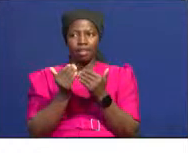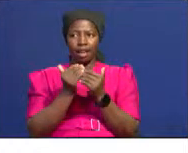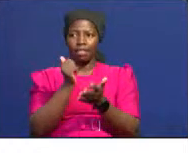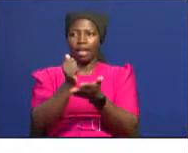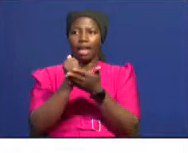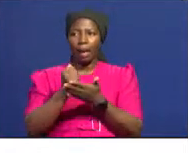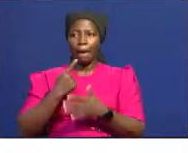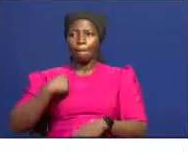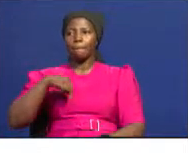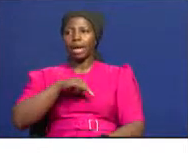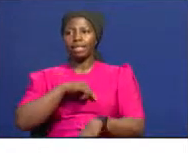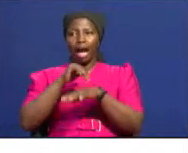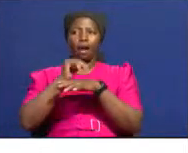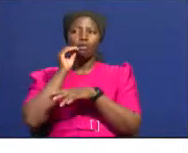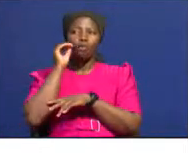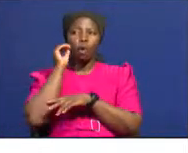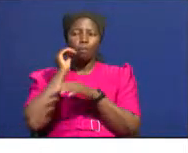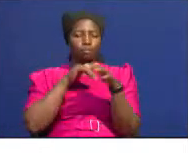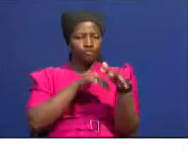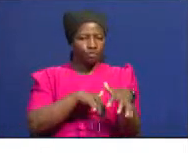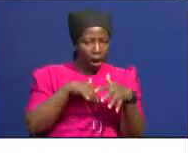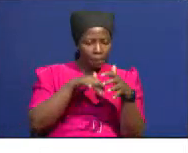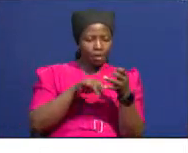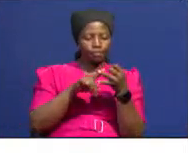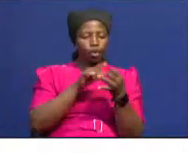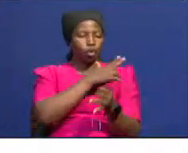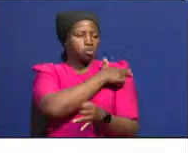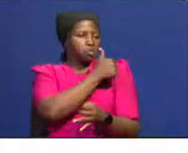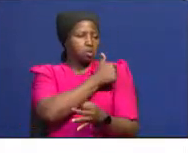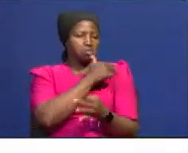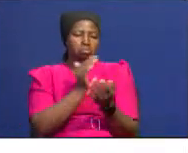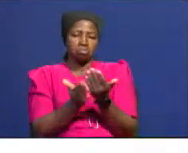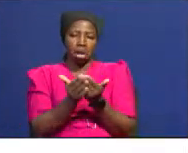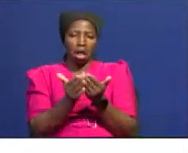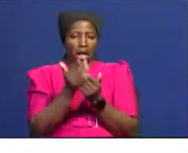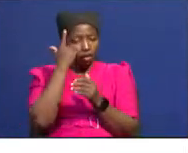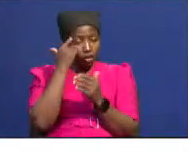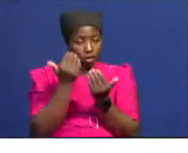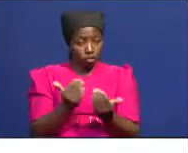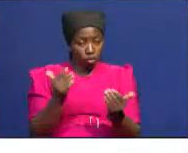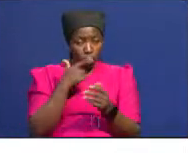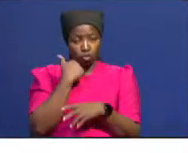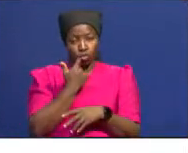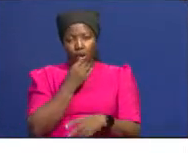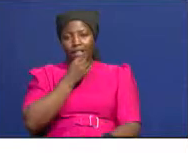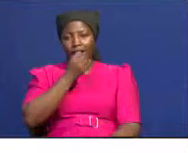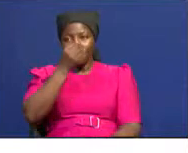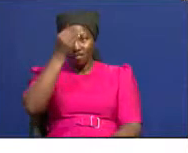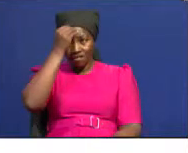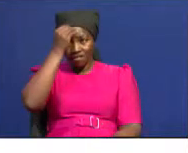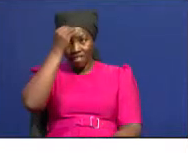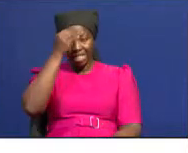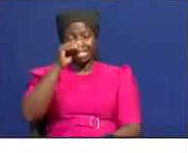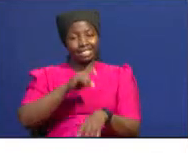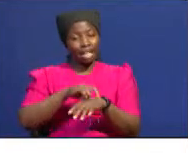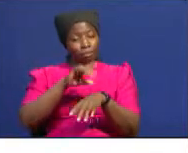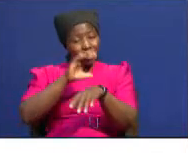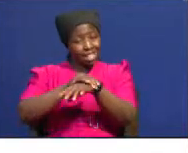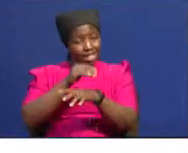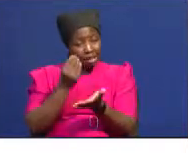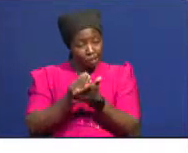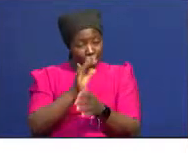hata kulima, mambo ya hospitali, hata kulea watoto wa hawana wazazi. Pesa ikitoka